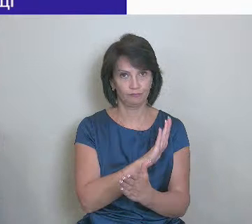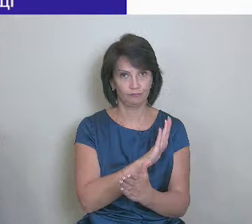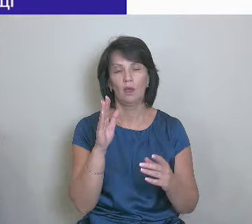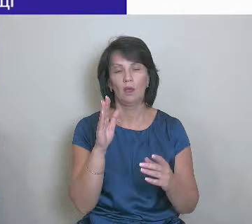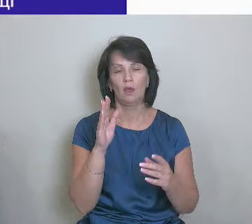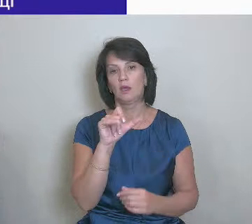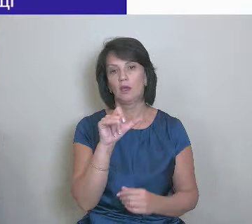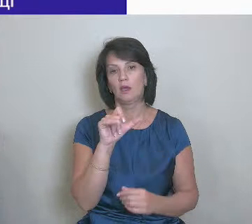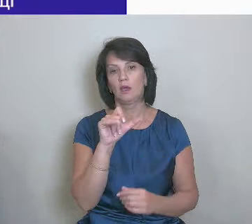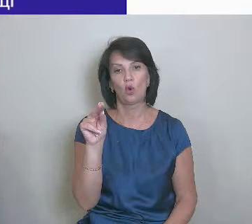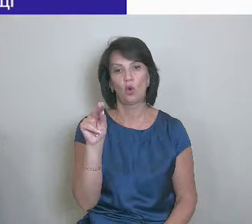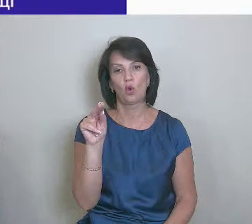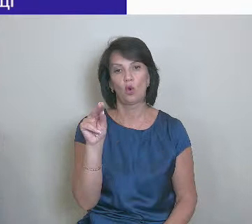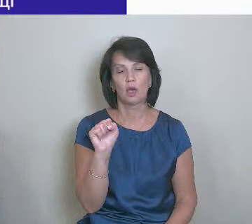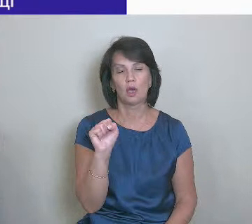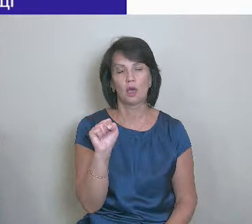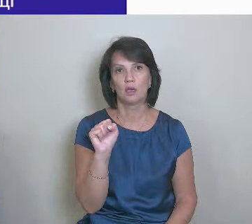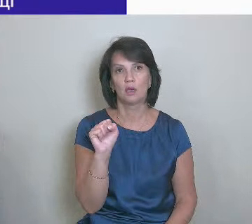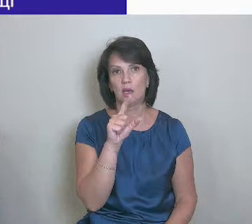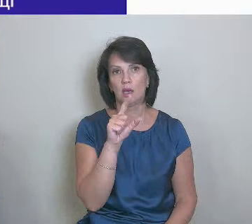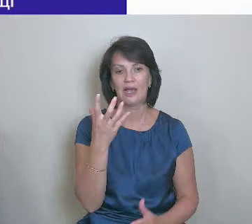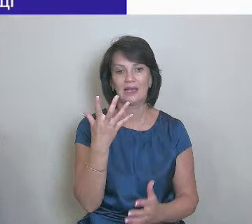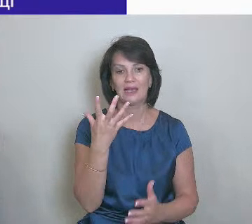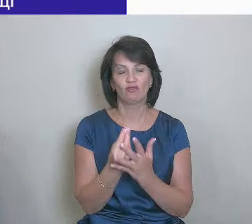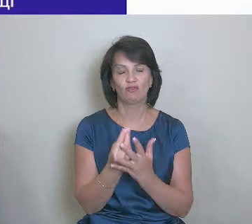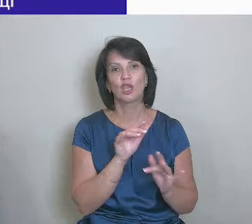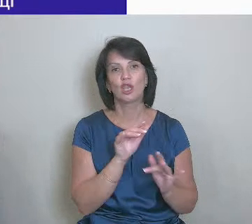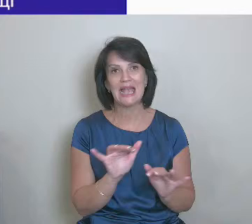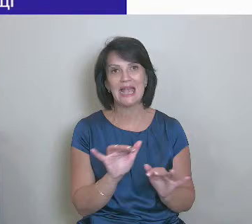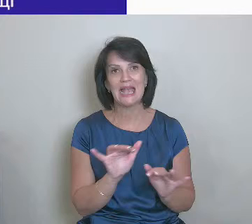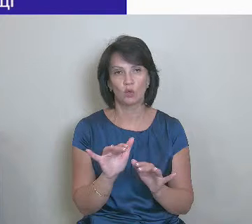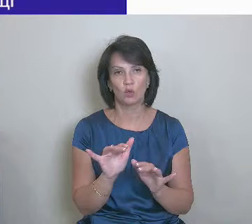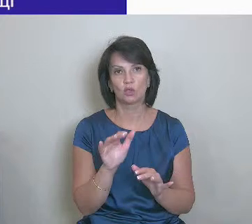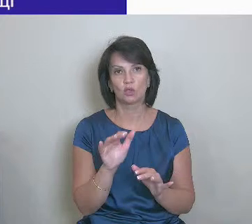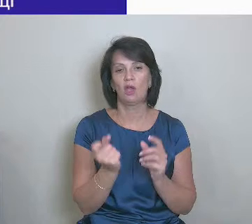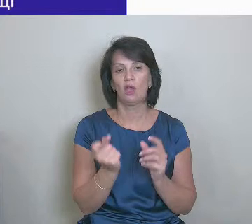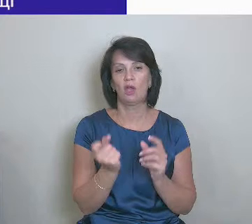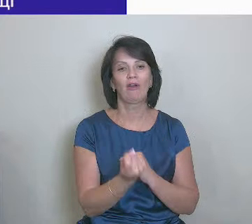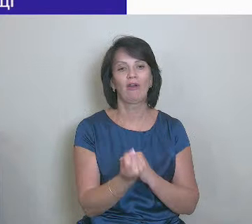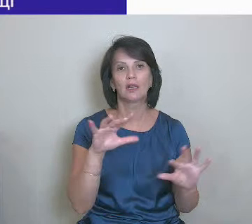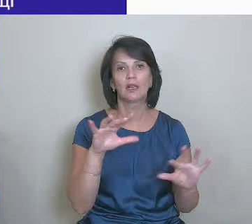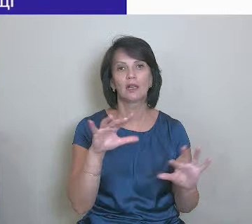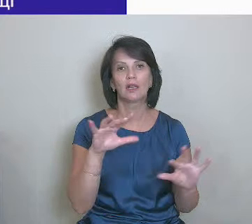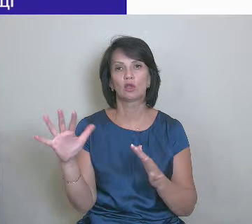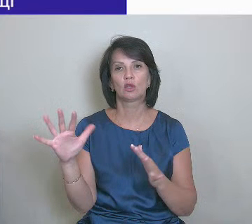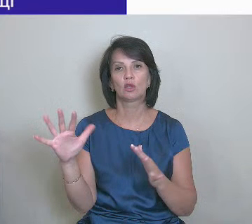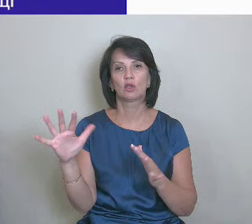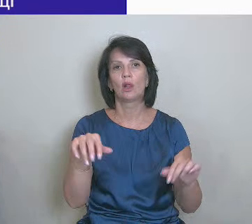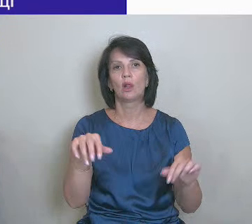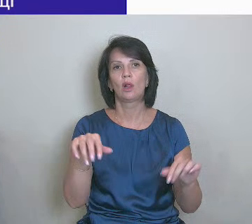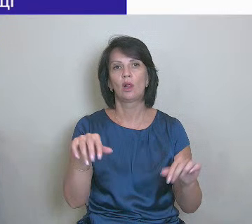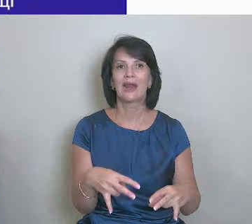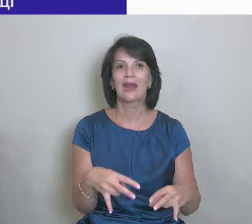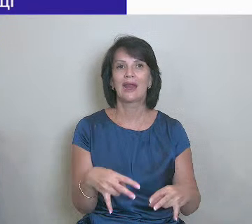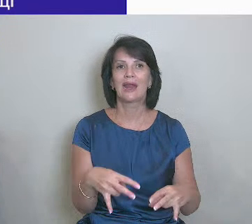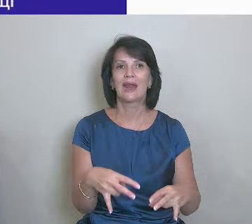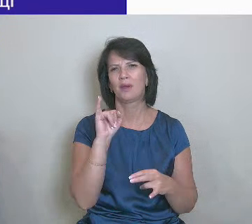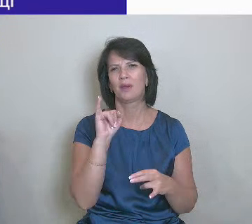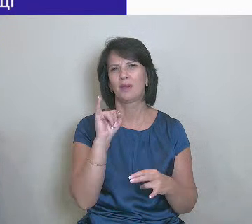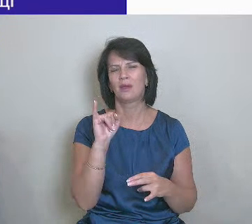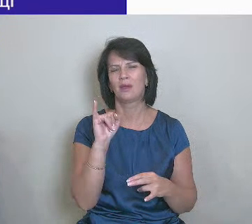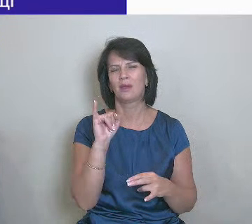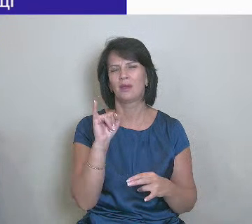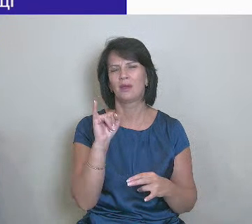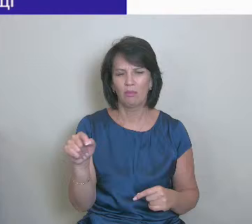5, was kind of free of charge for them. They worked as volunteers. Though this particular